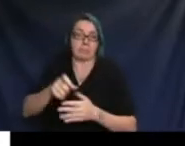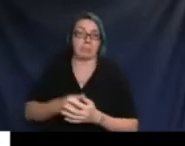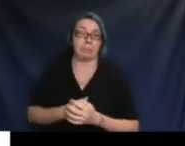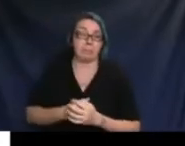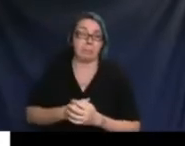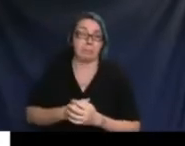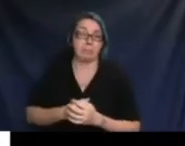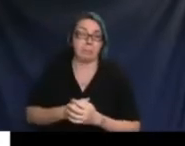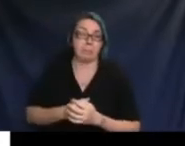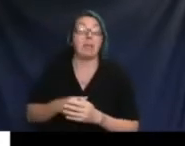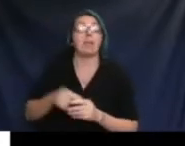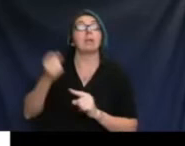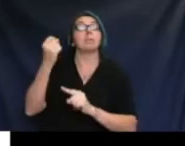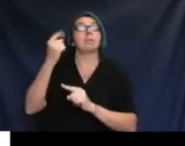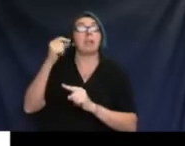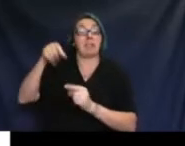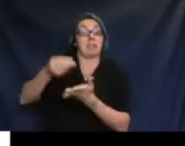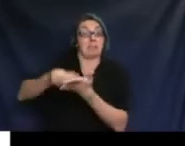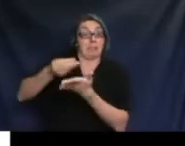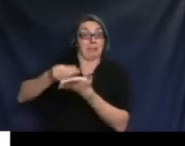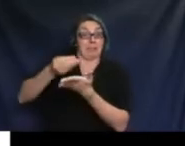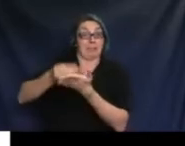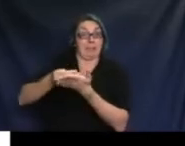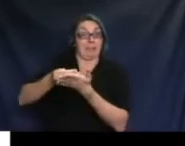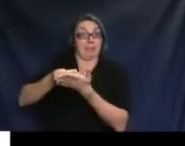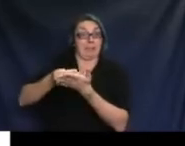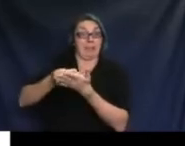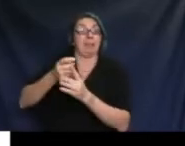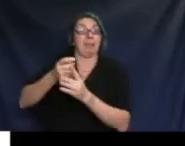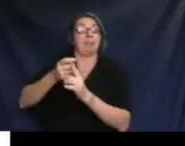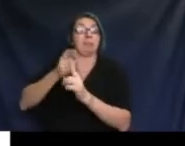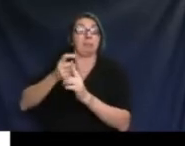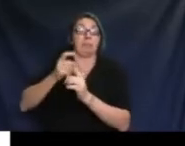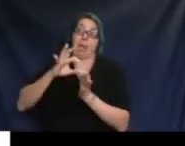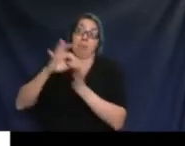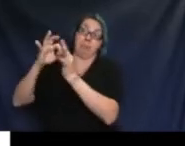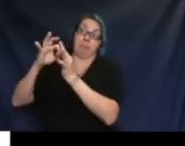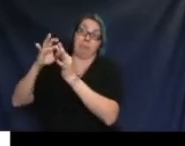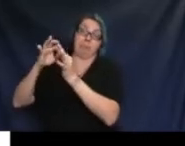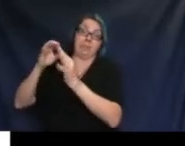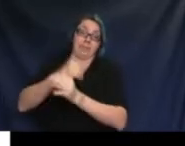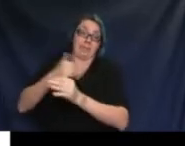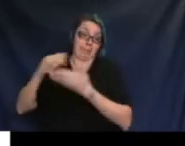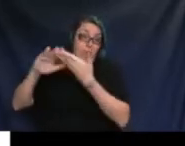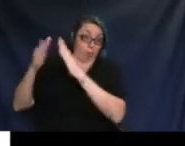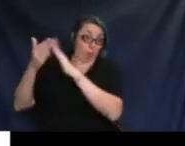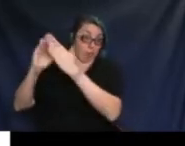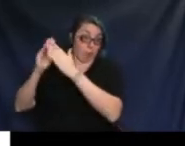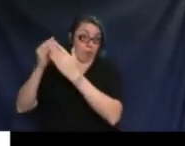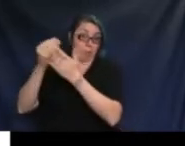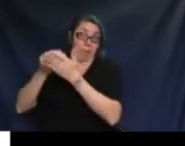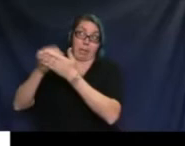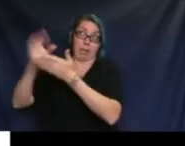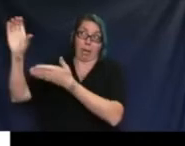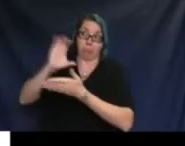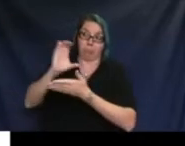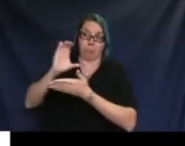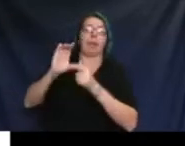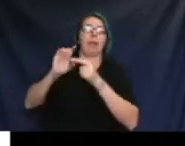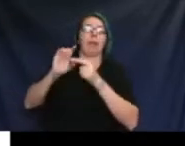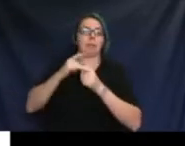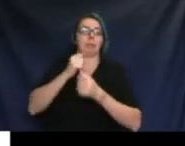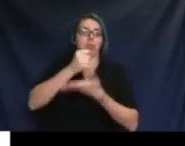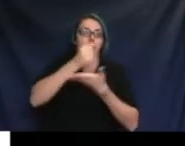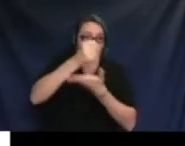through the TAC's regular grant that we get from the City of Toronto for our operations and funding, but it comes through a